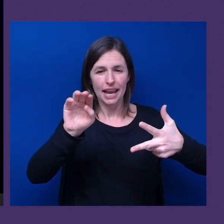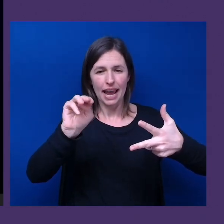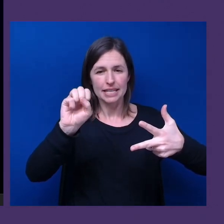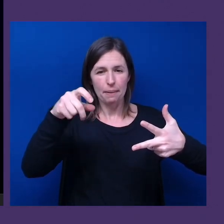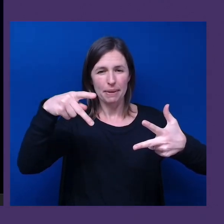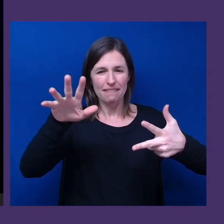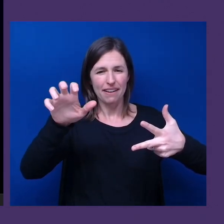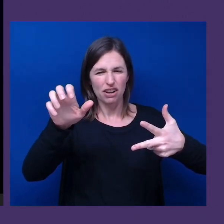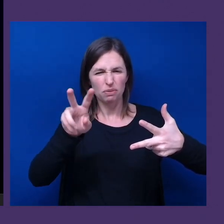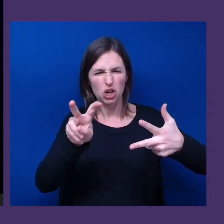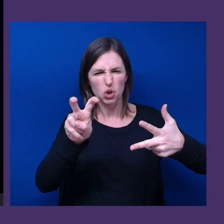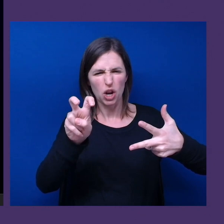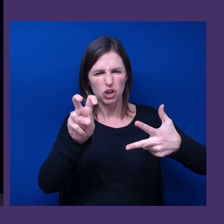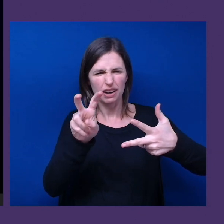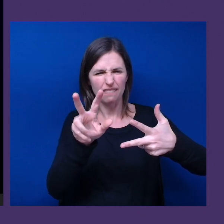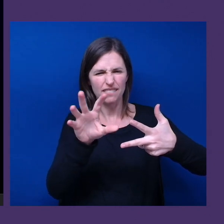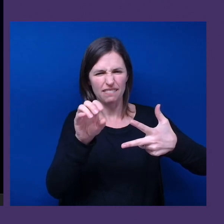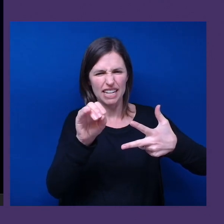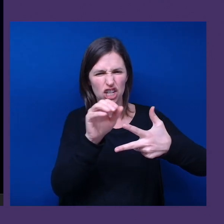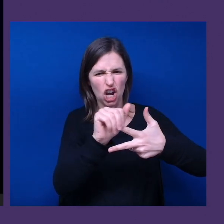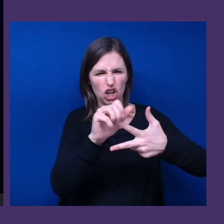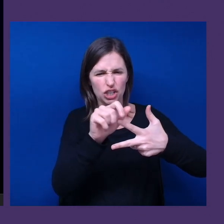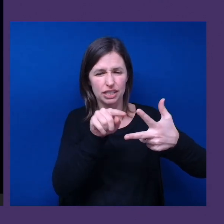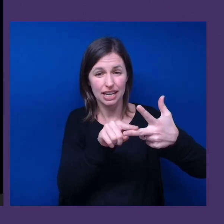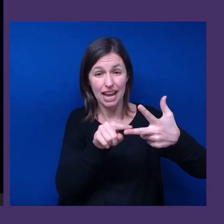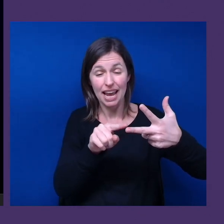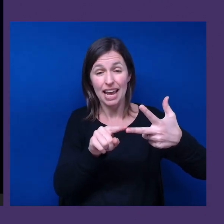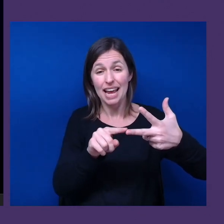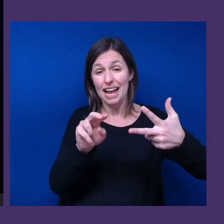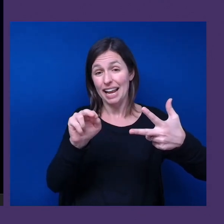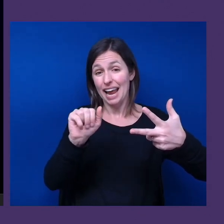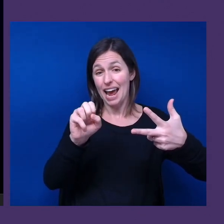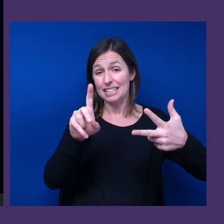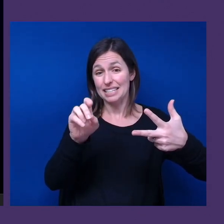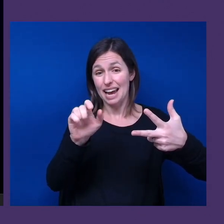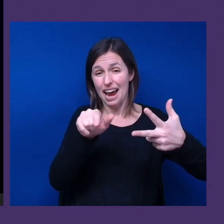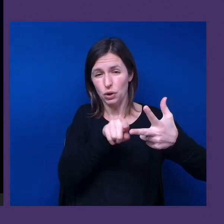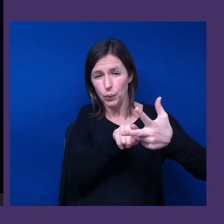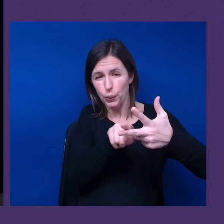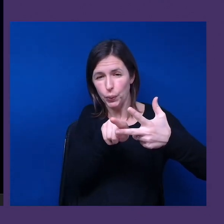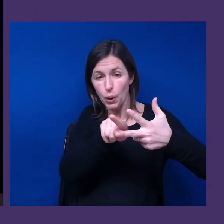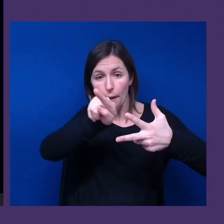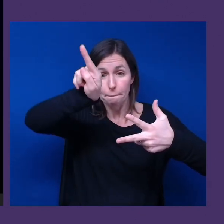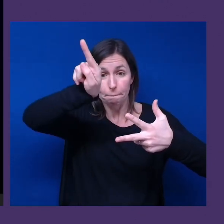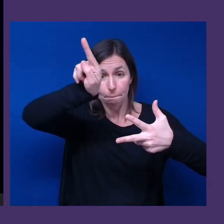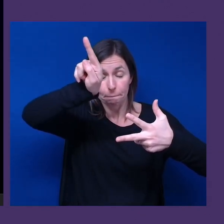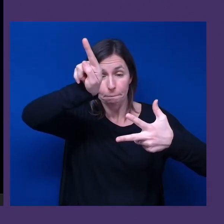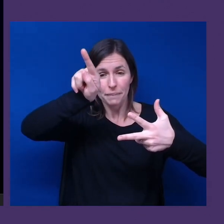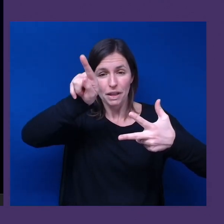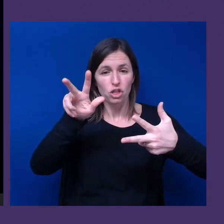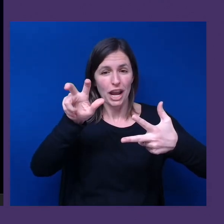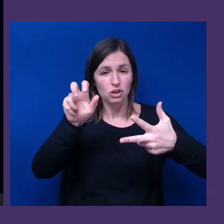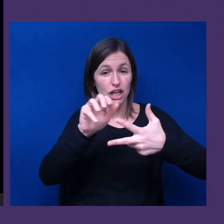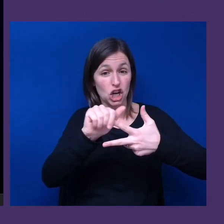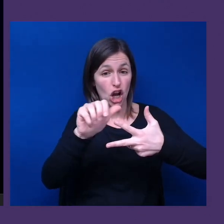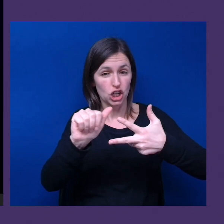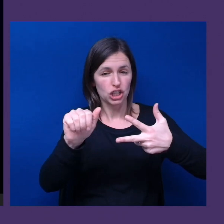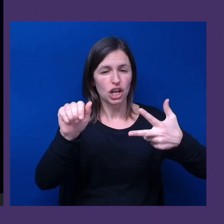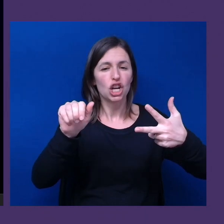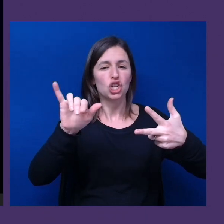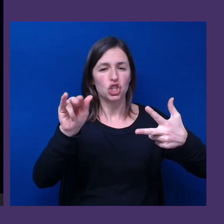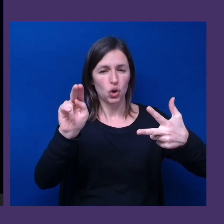$250. Nasdaq Circles follows S&P initially but surpasses it after June 2021, reaching $300 by June